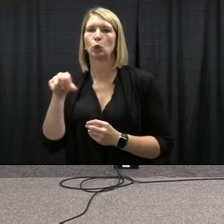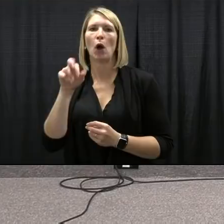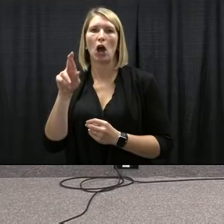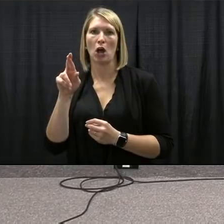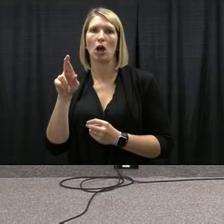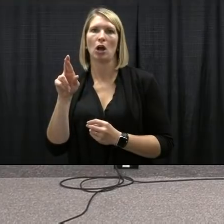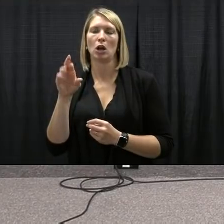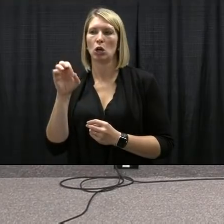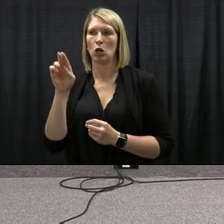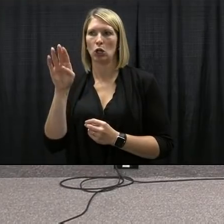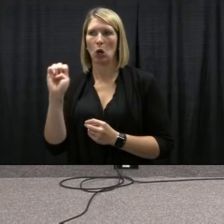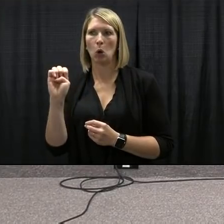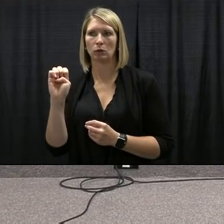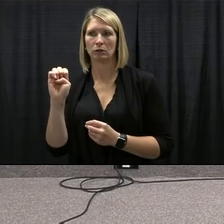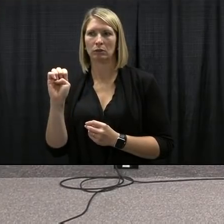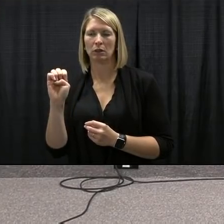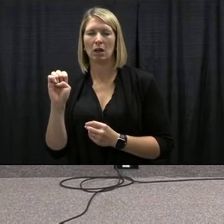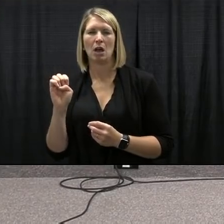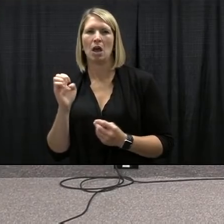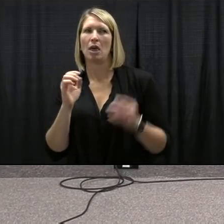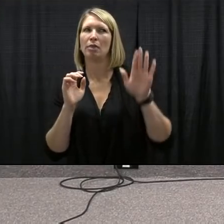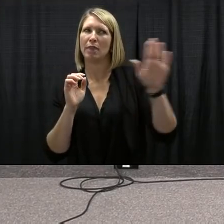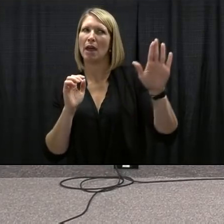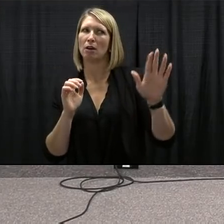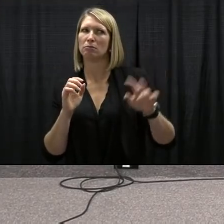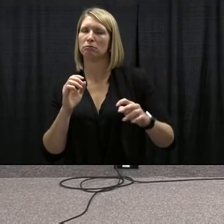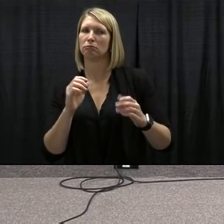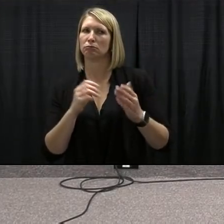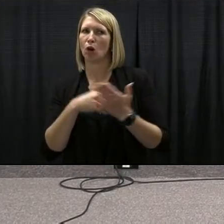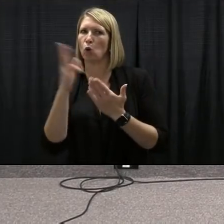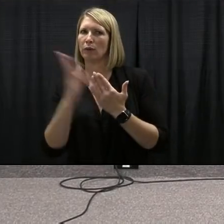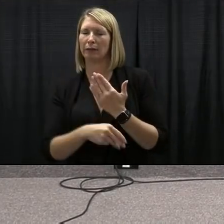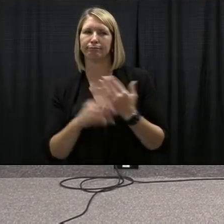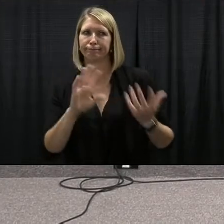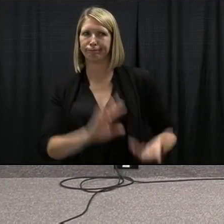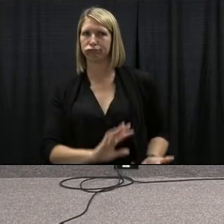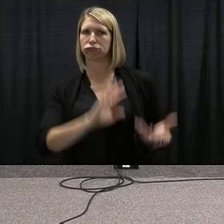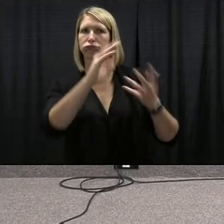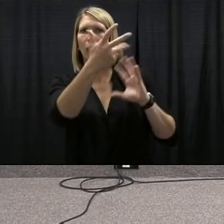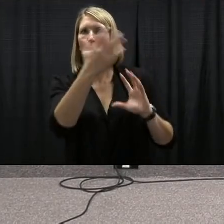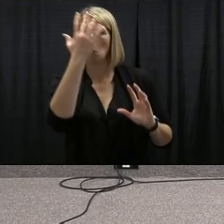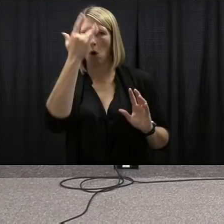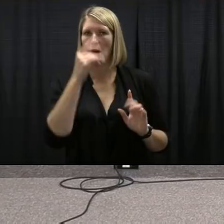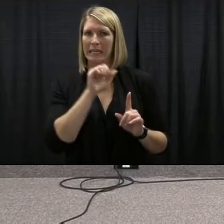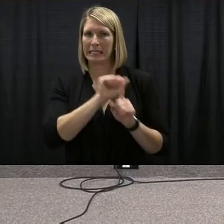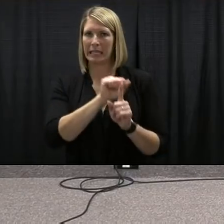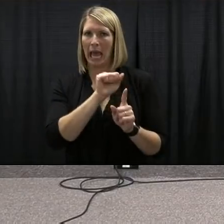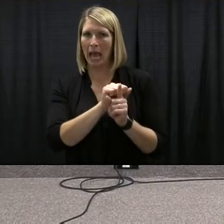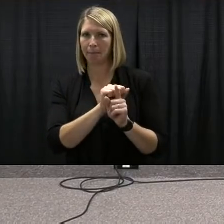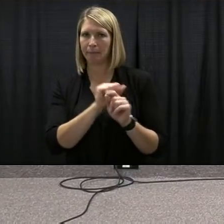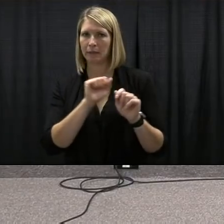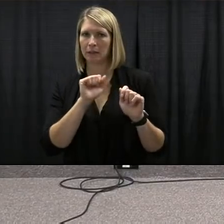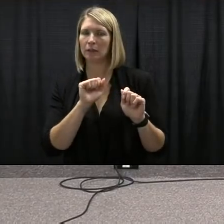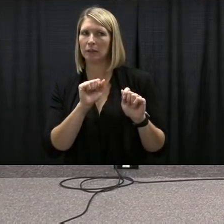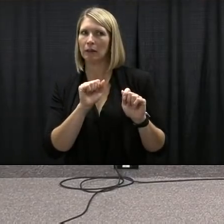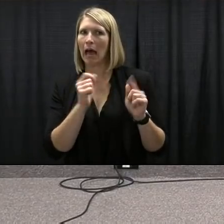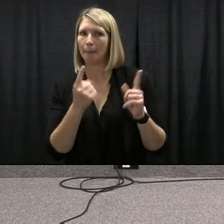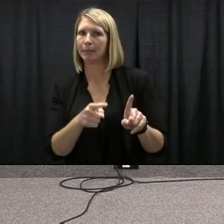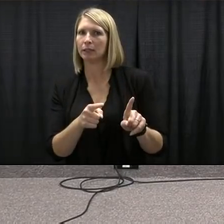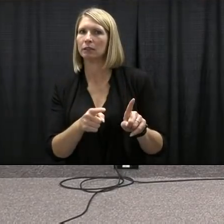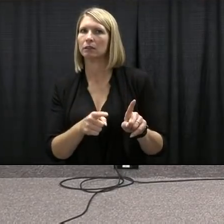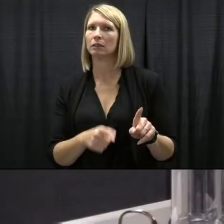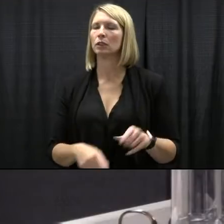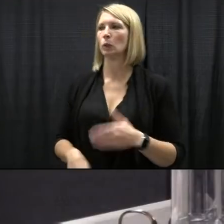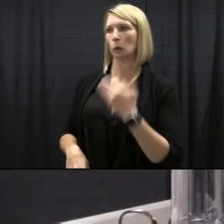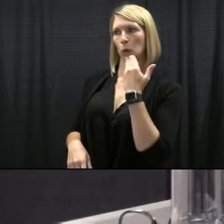and it still works. What are we doing to make sure that that system, those problems that Quebec has had, don't happen here? Sure. I think that's an